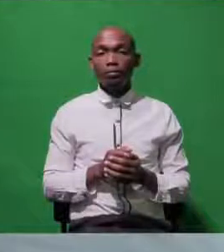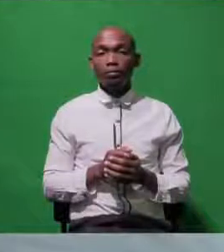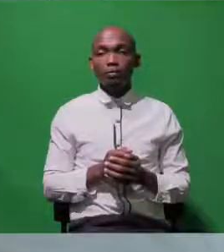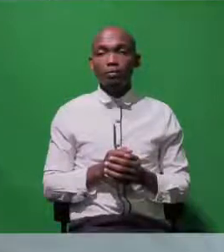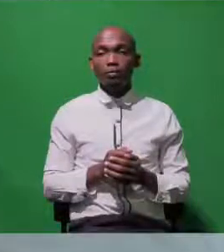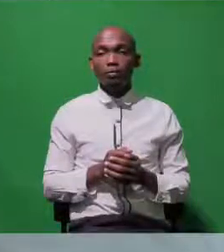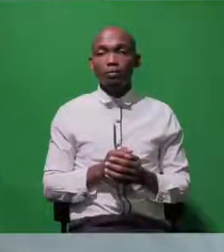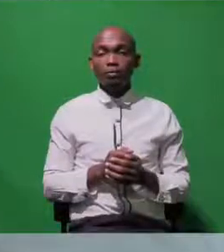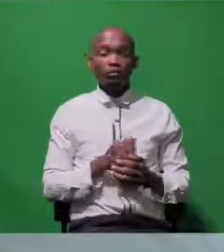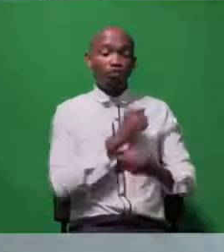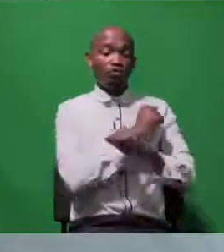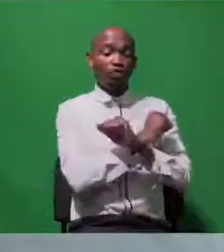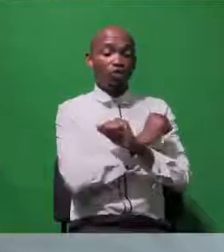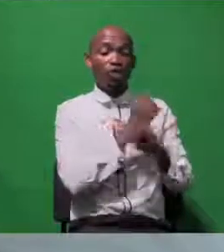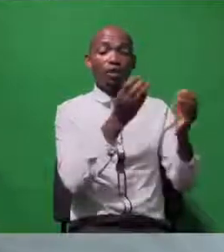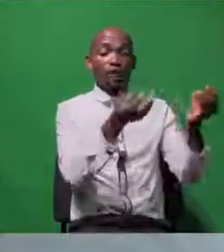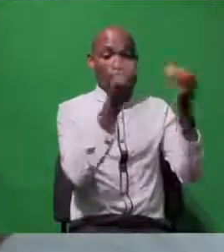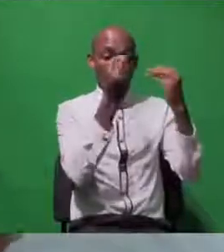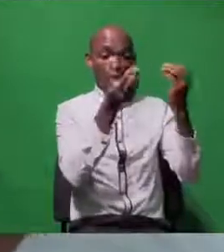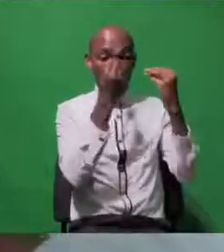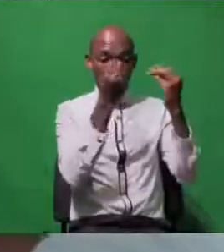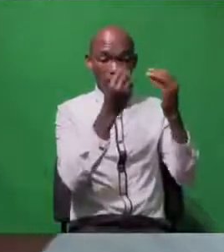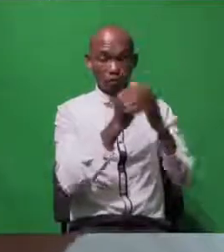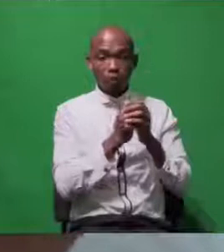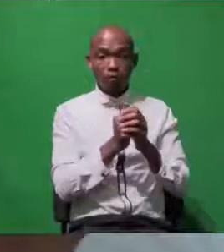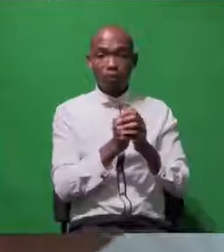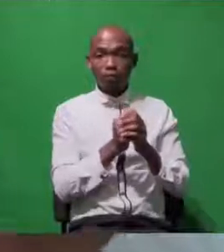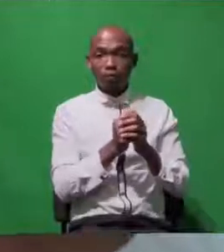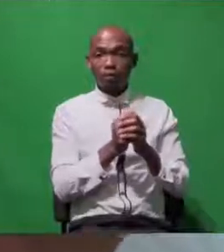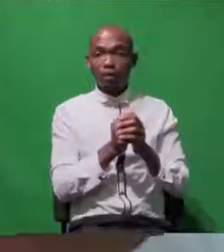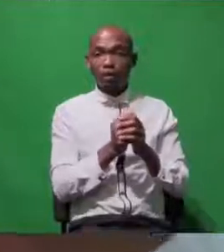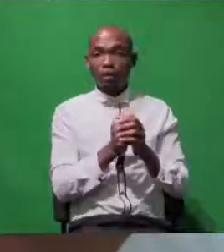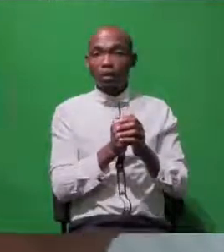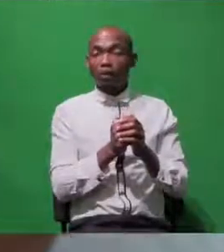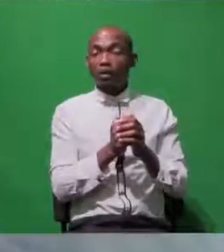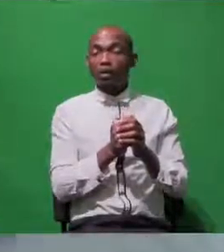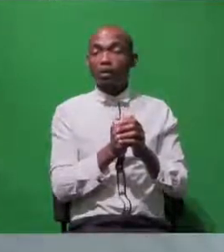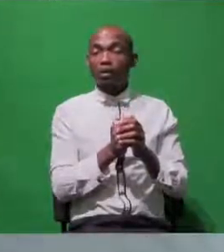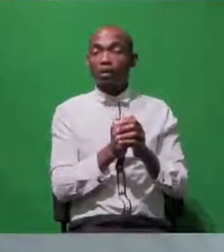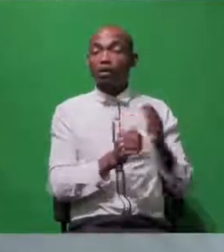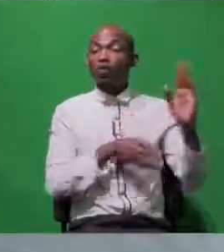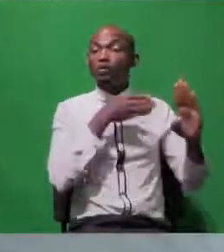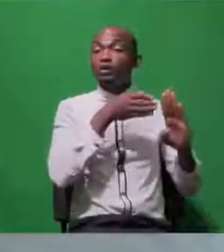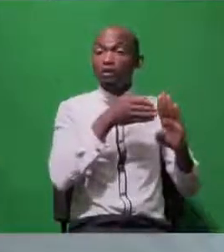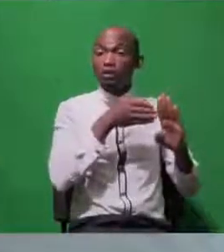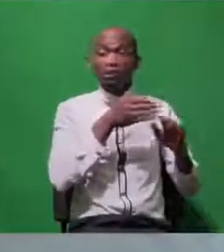of colonial education, the objectives of colonial education